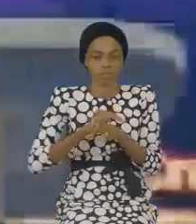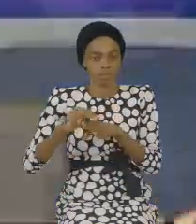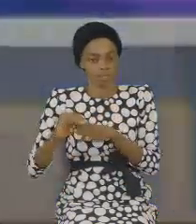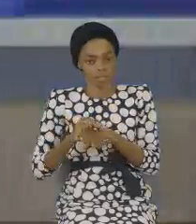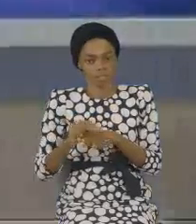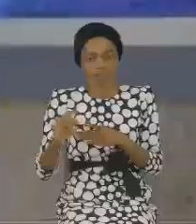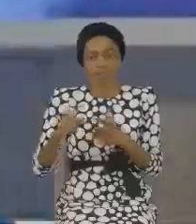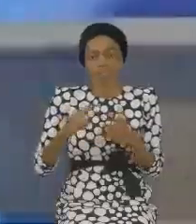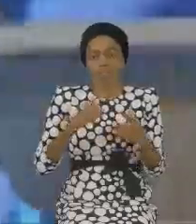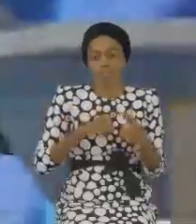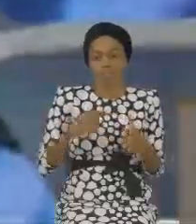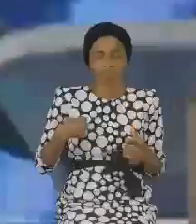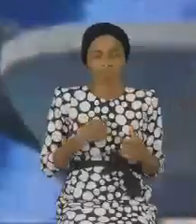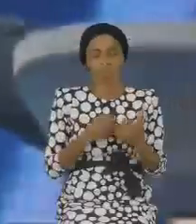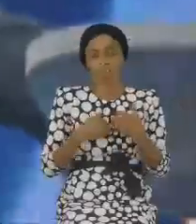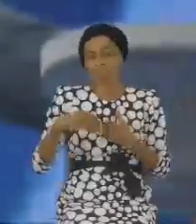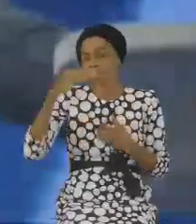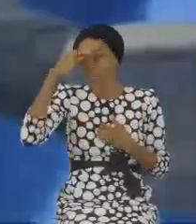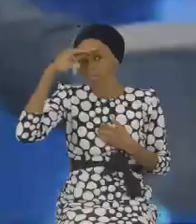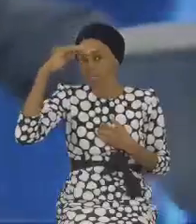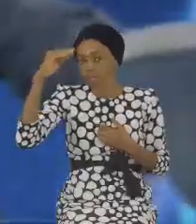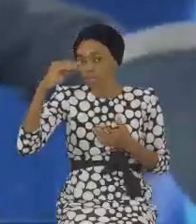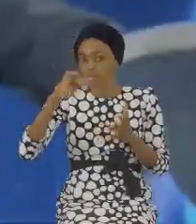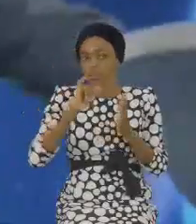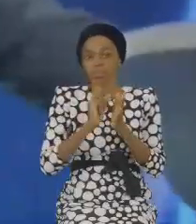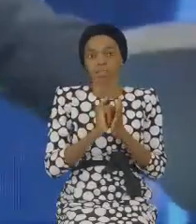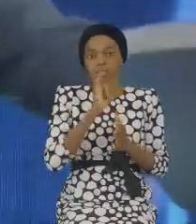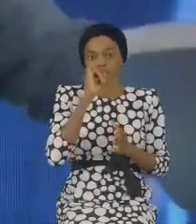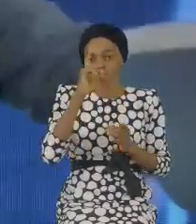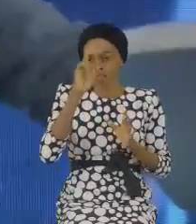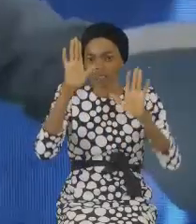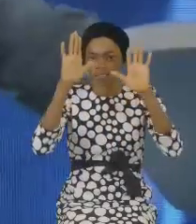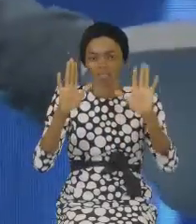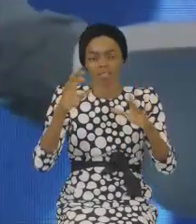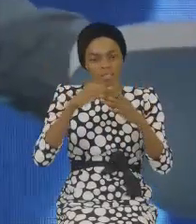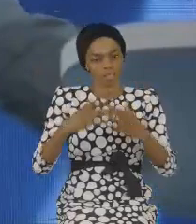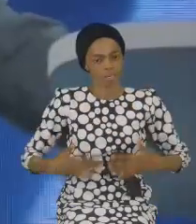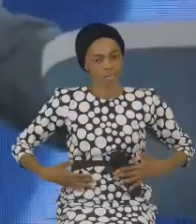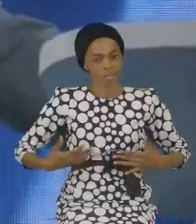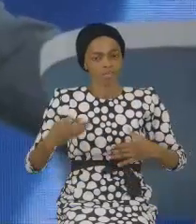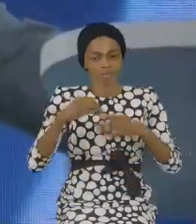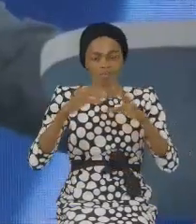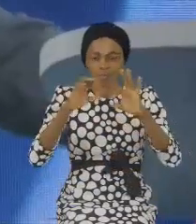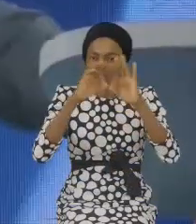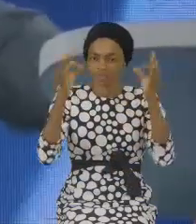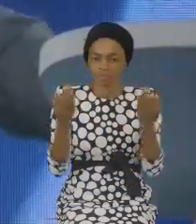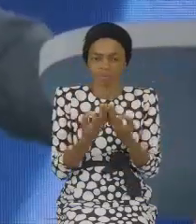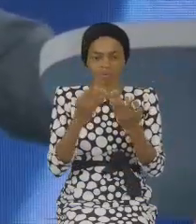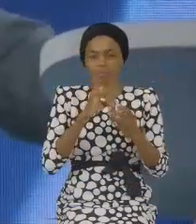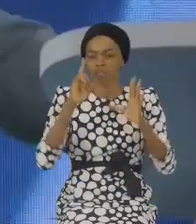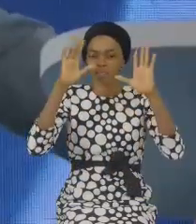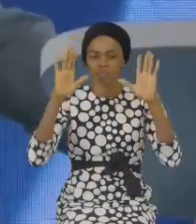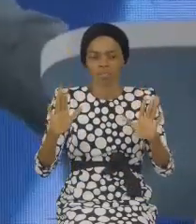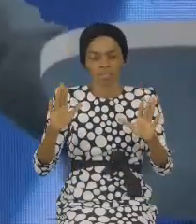have a man that's excellent in life, in his family, excellent in life, in